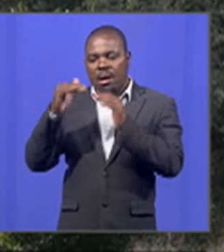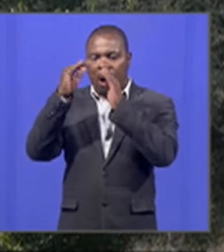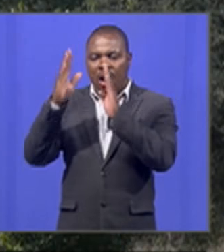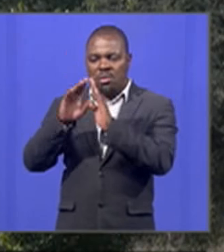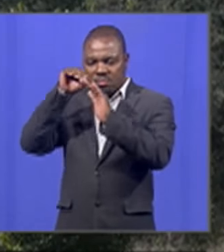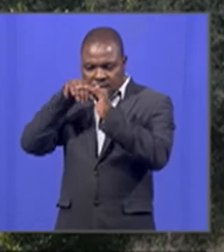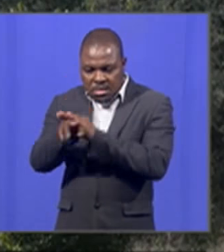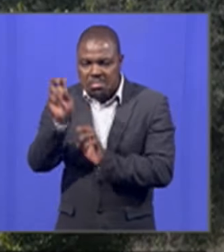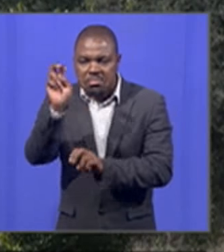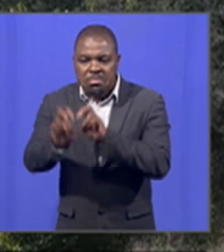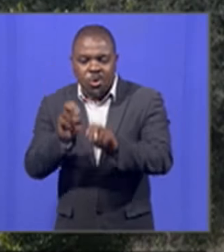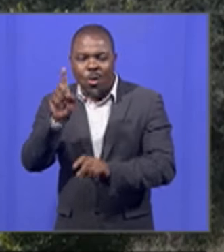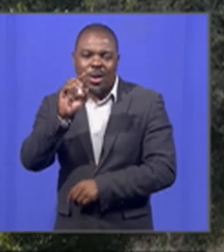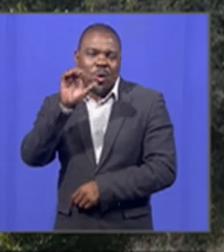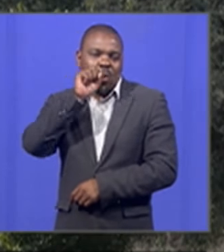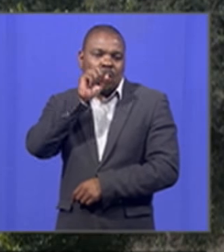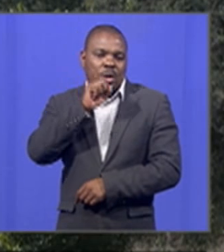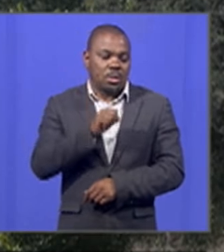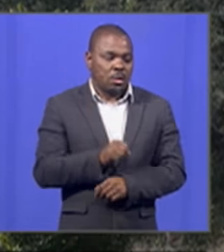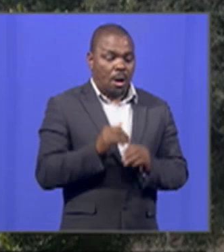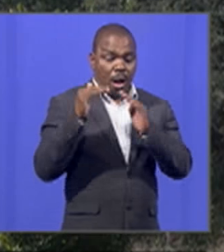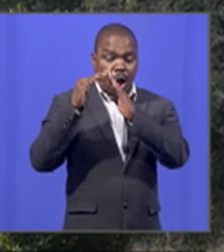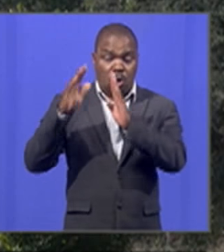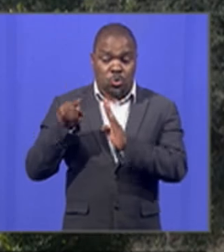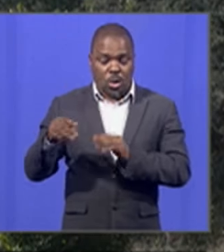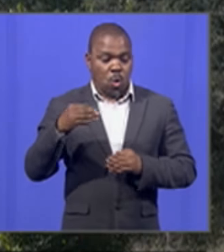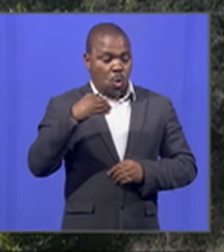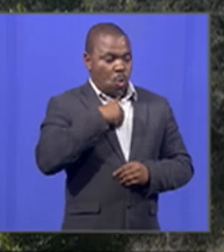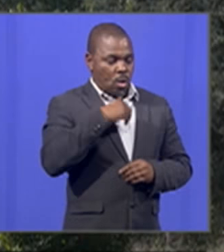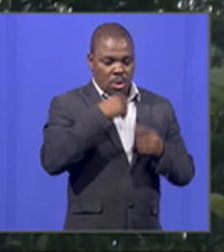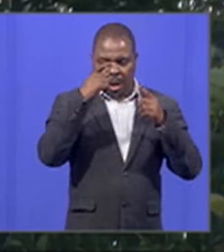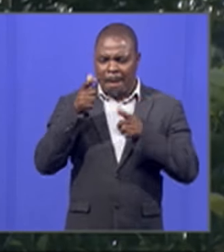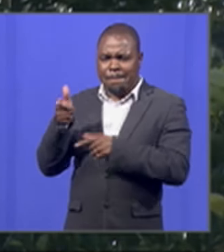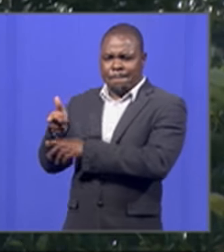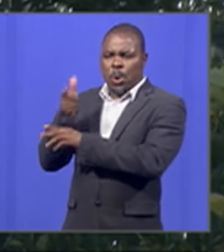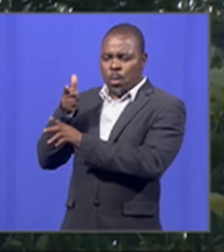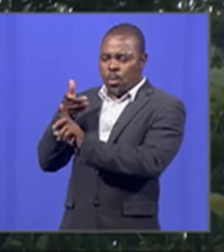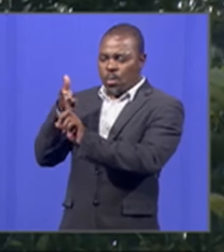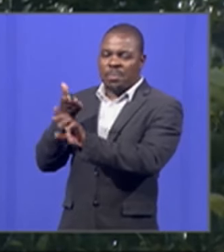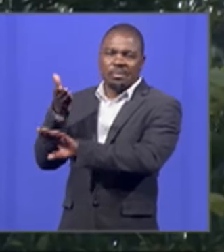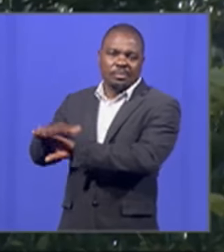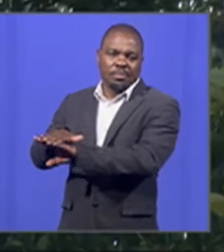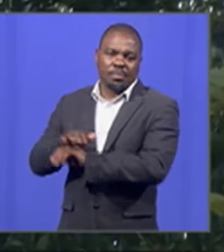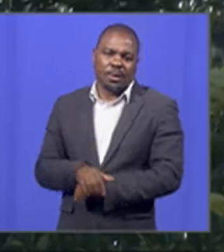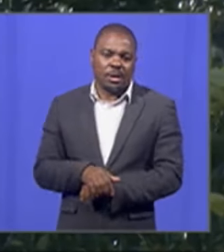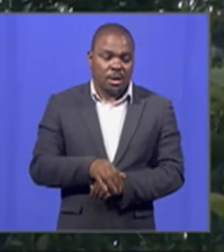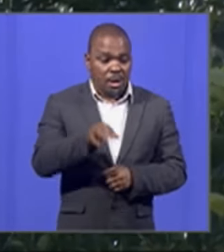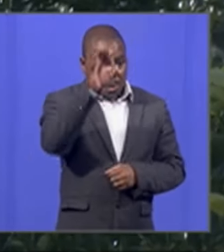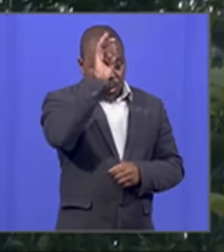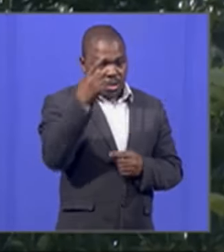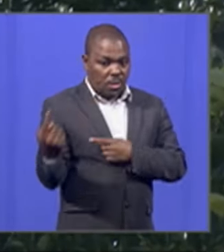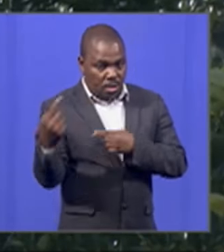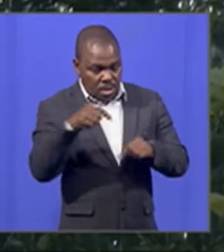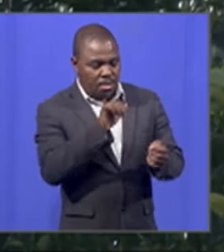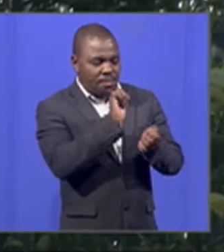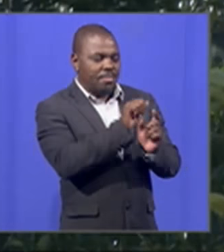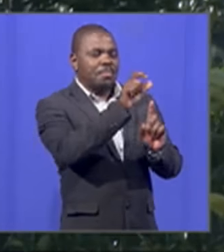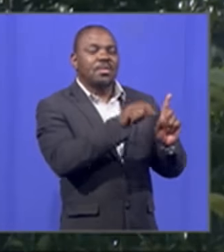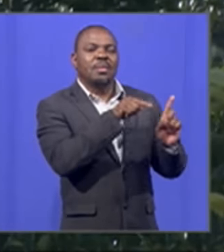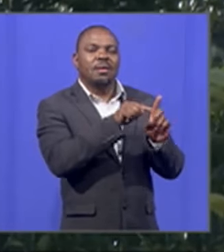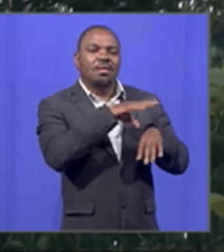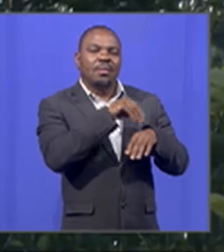ka Delpotswoop. Mo ntlo yeo go thwe o ile a thuntšha le go bolaya Kandri. Maphodisa a golegile mogononelo wa mengwaga